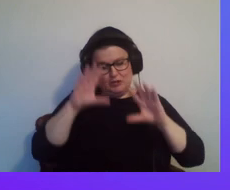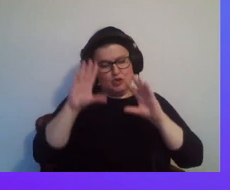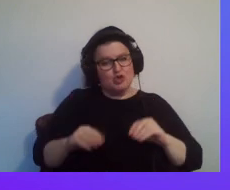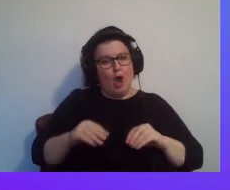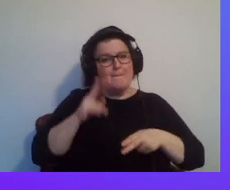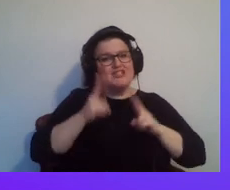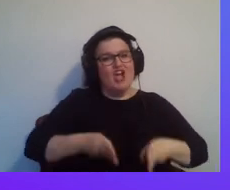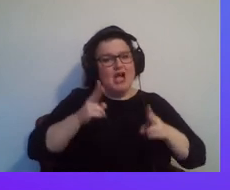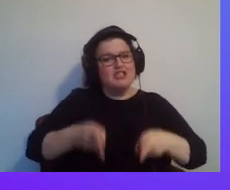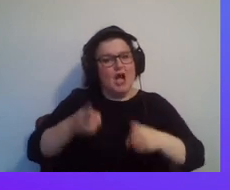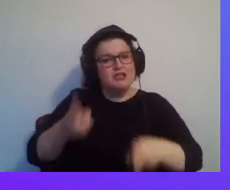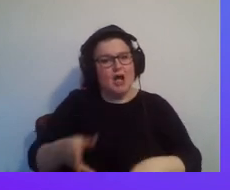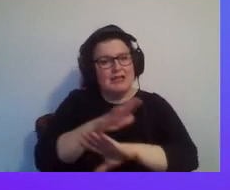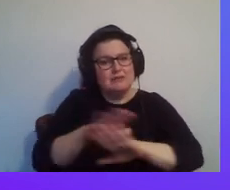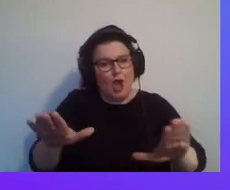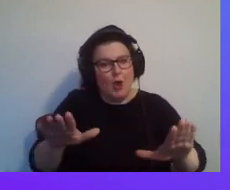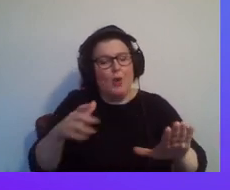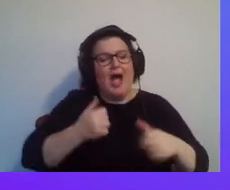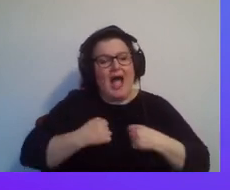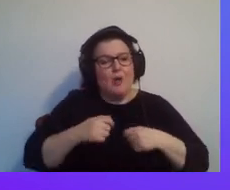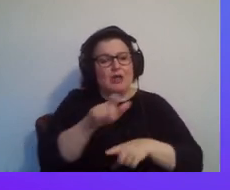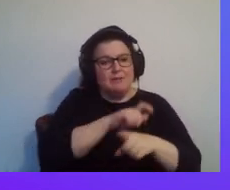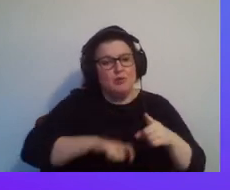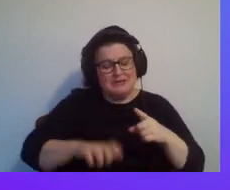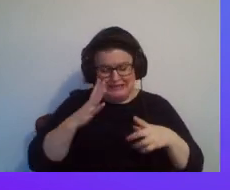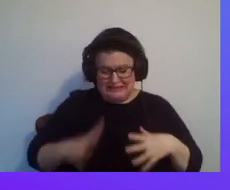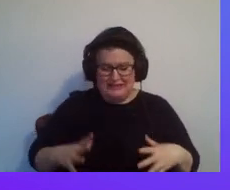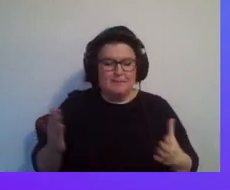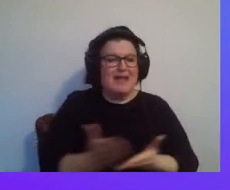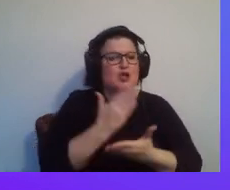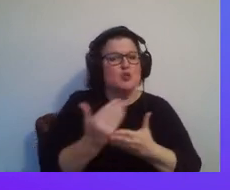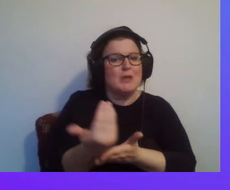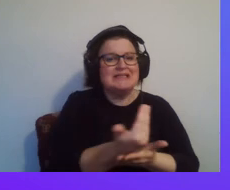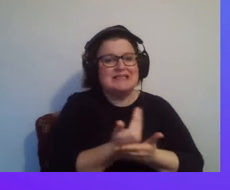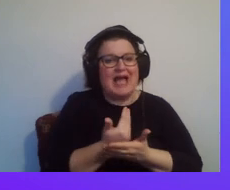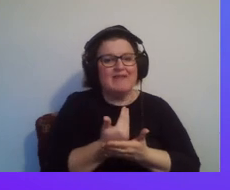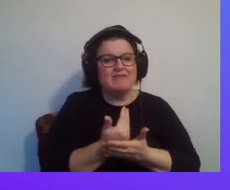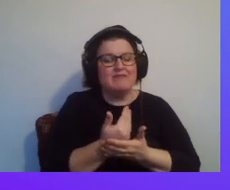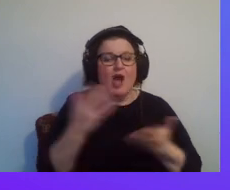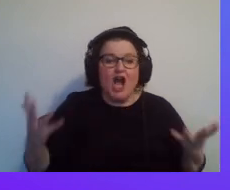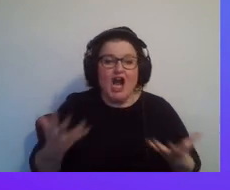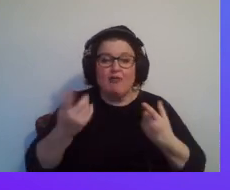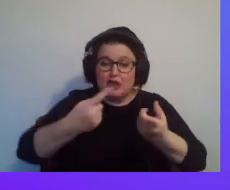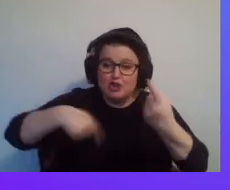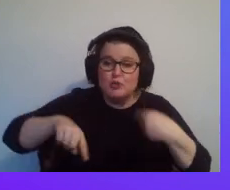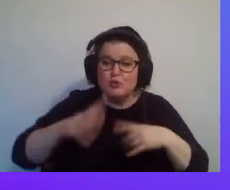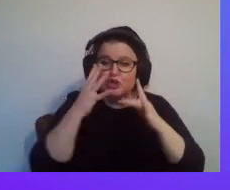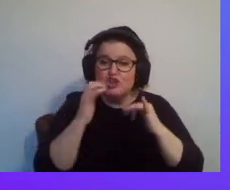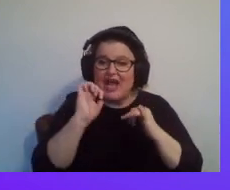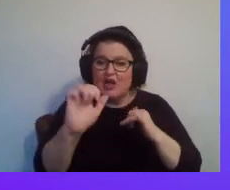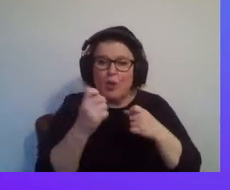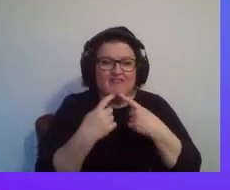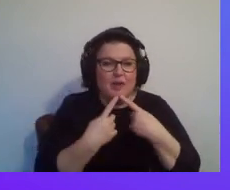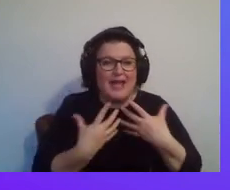our community isn't left behind. I would encourage everybody to look at the information, go to the